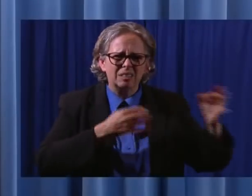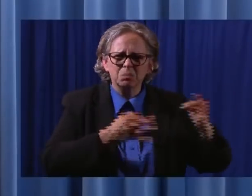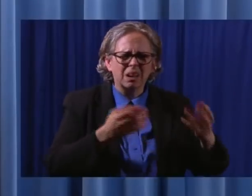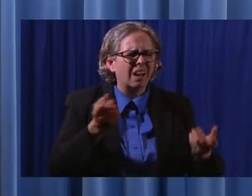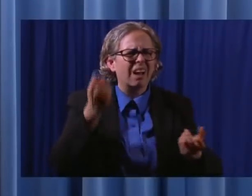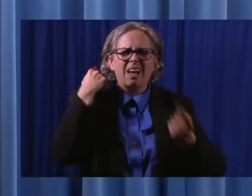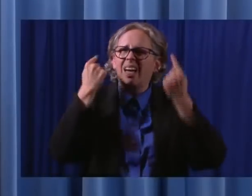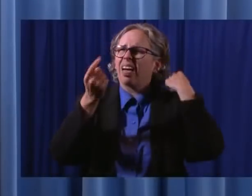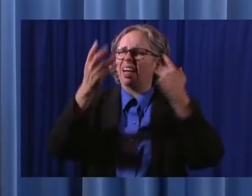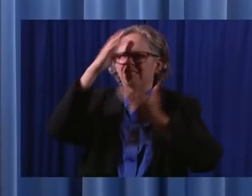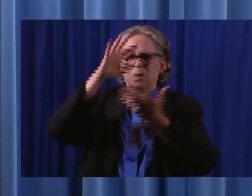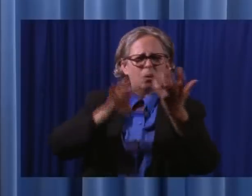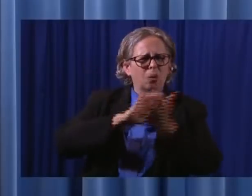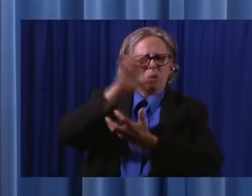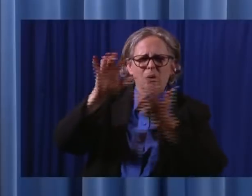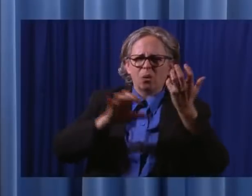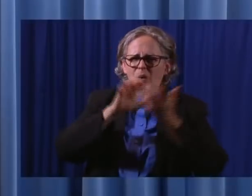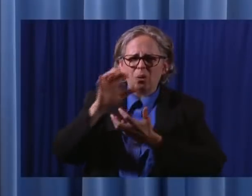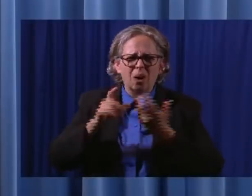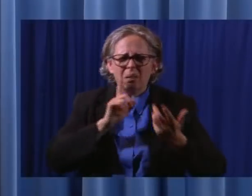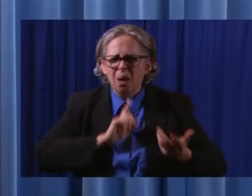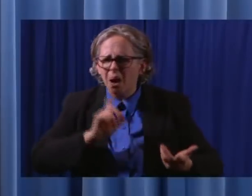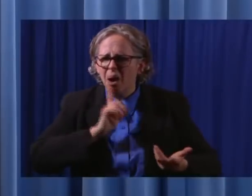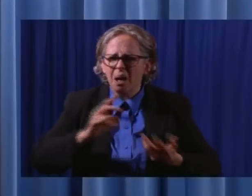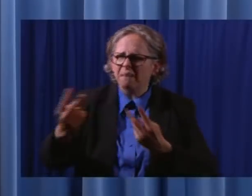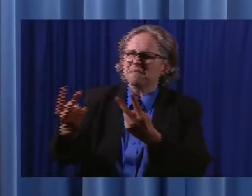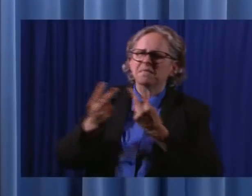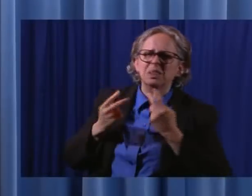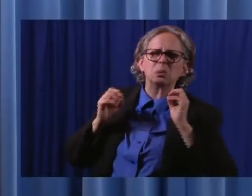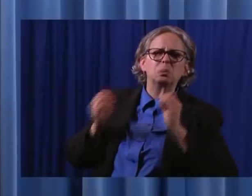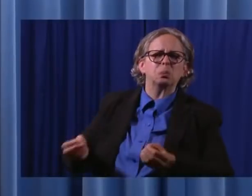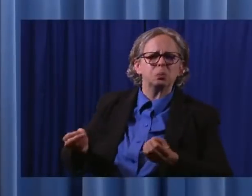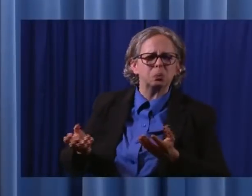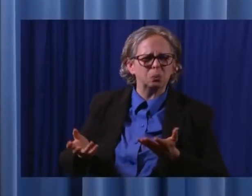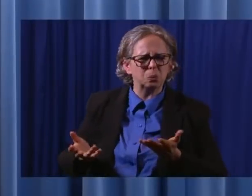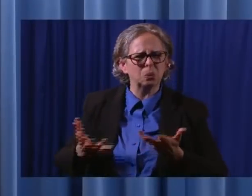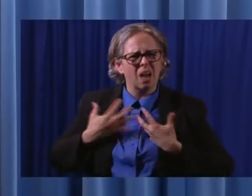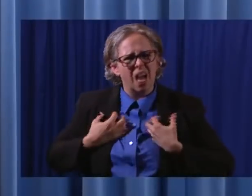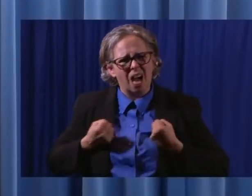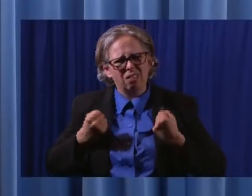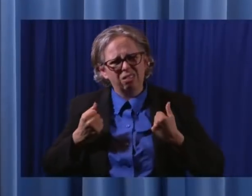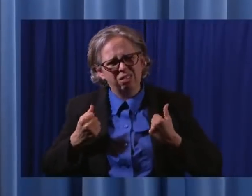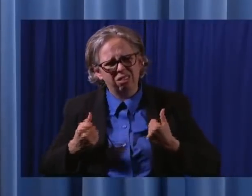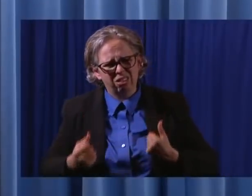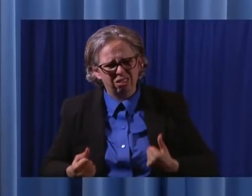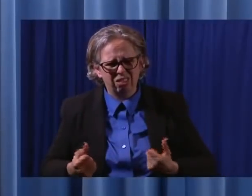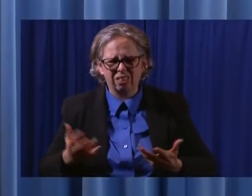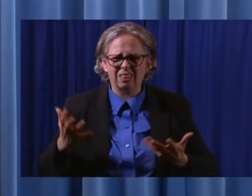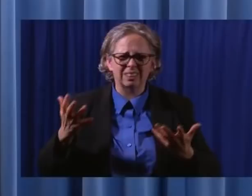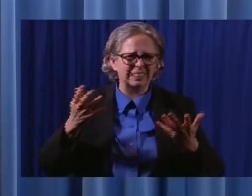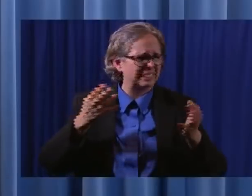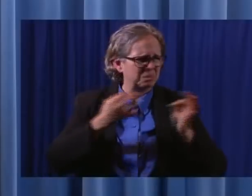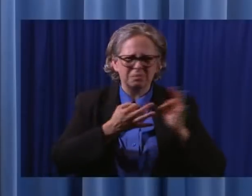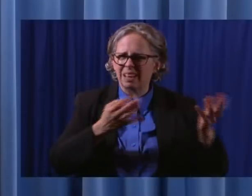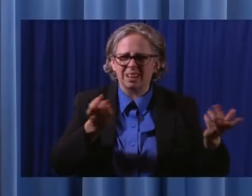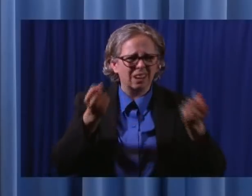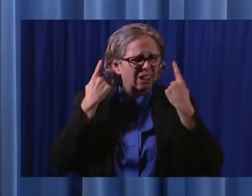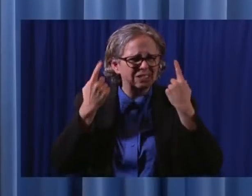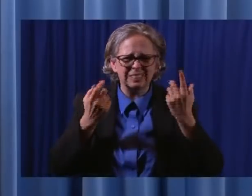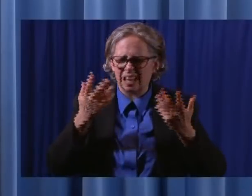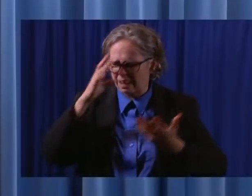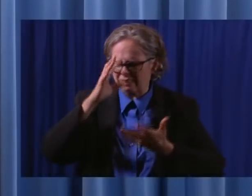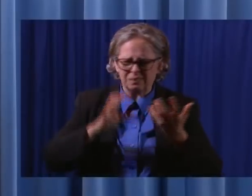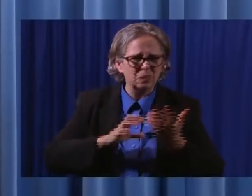son or daughter isn't coming. They're not showing up. It's hard to explain that to them. They don't really fully understand because of the